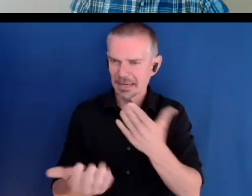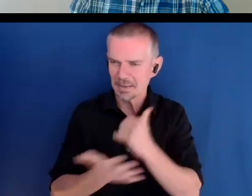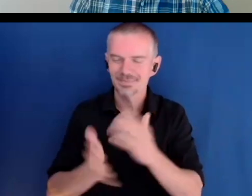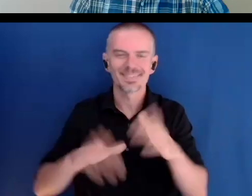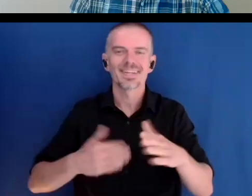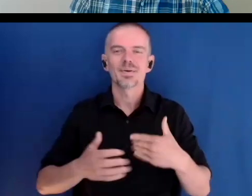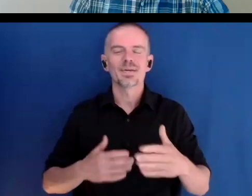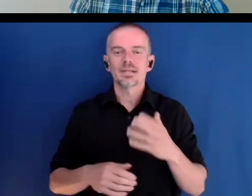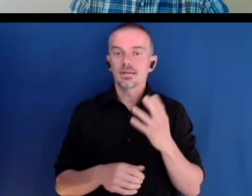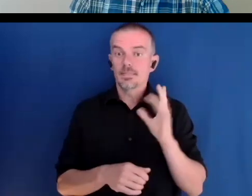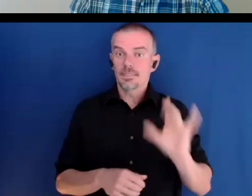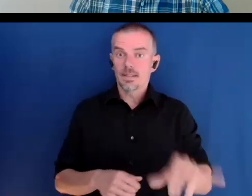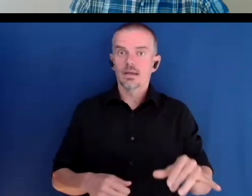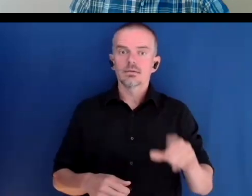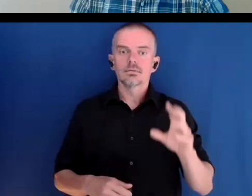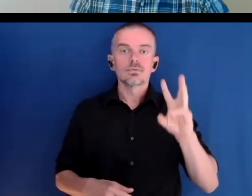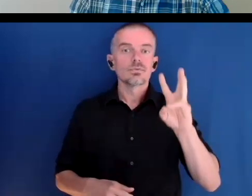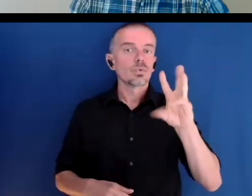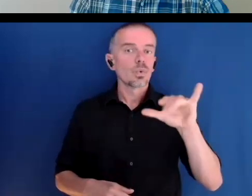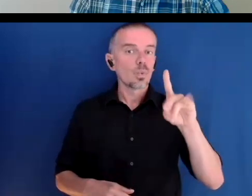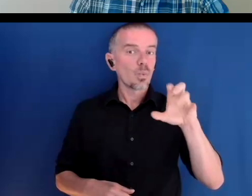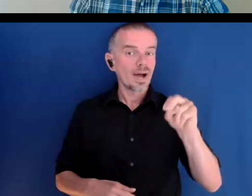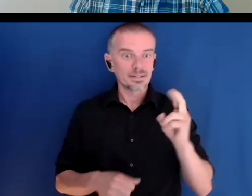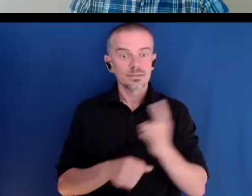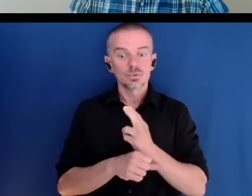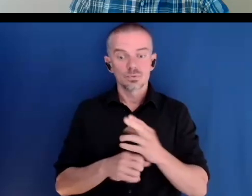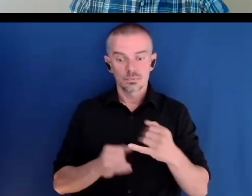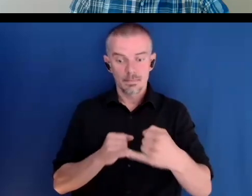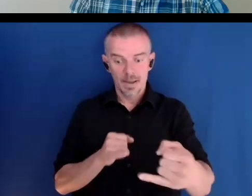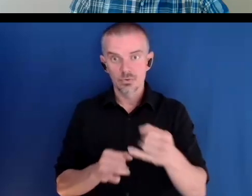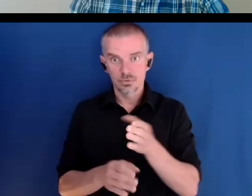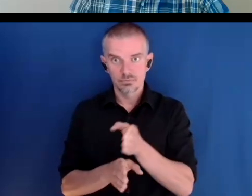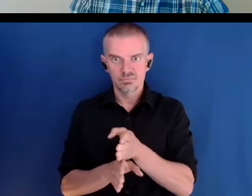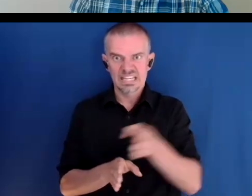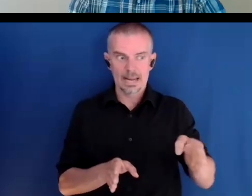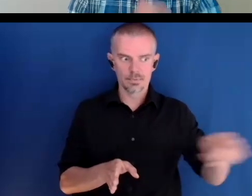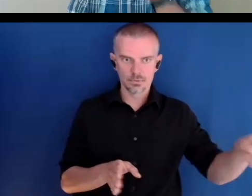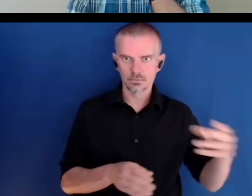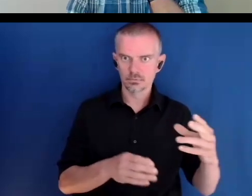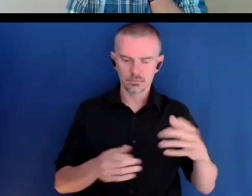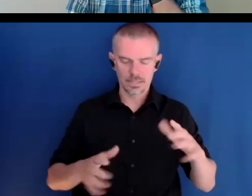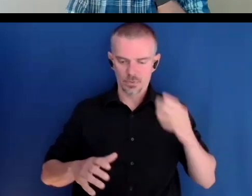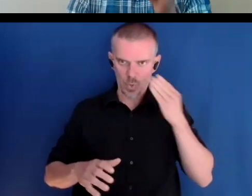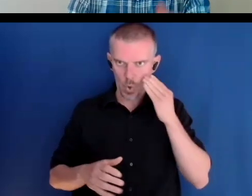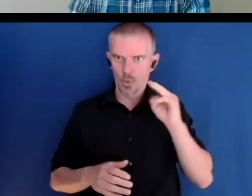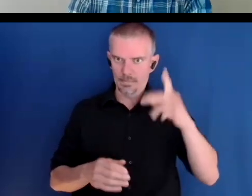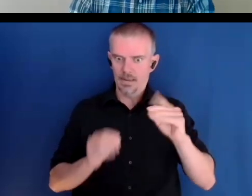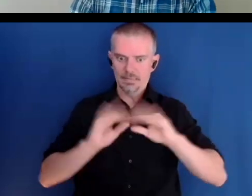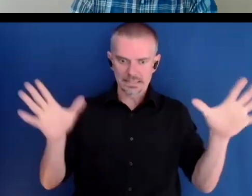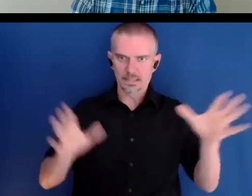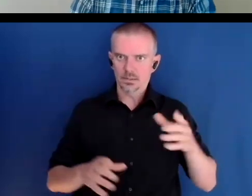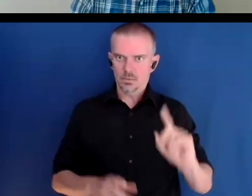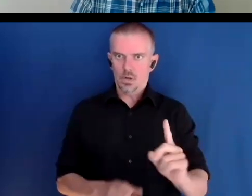using widen, and widen is how we do a lot of cross boundary. So you got to have your maps in order and all your other